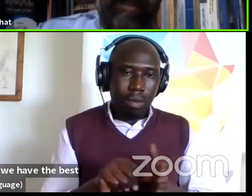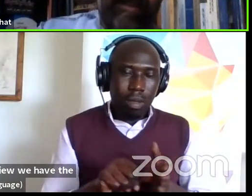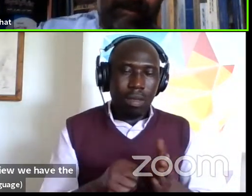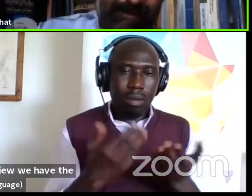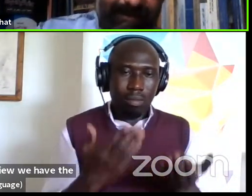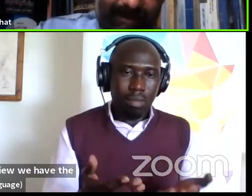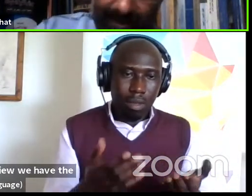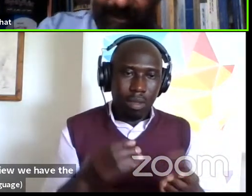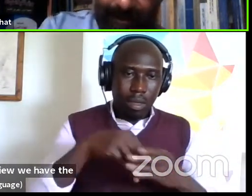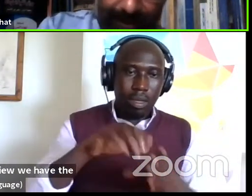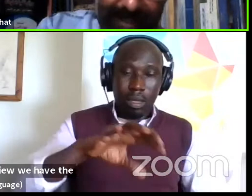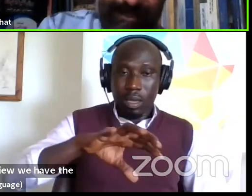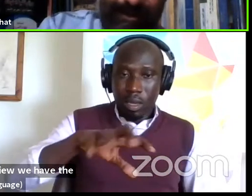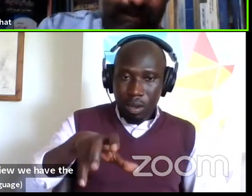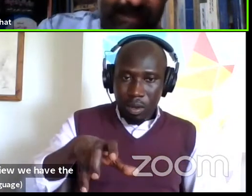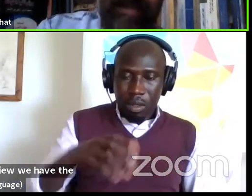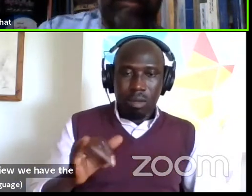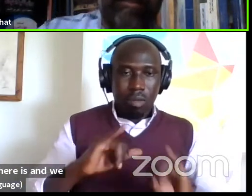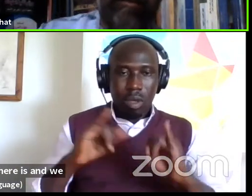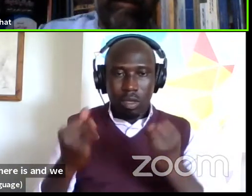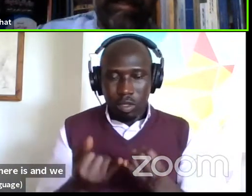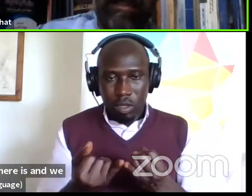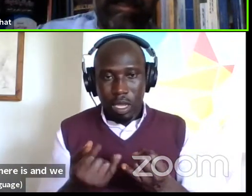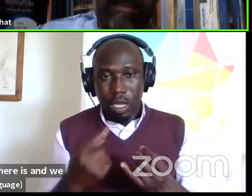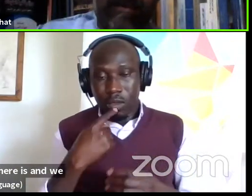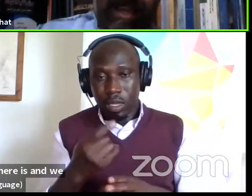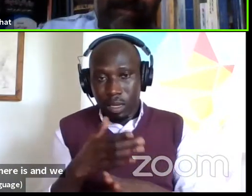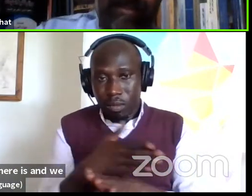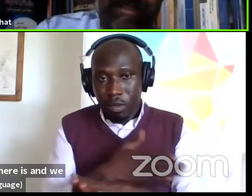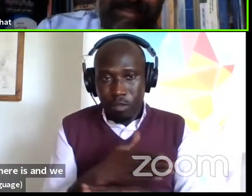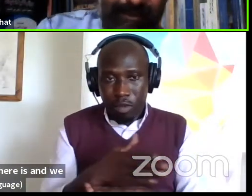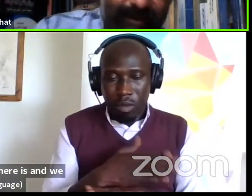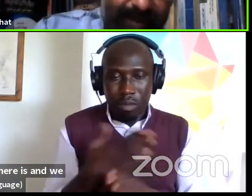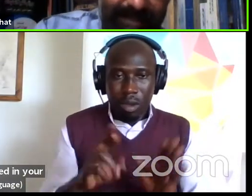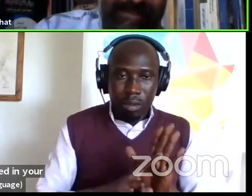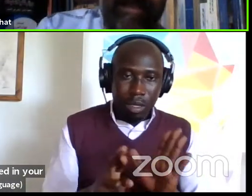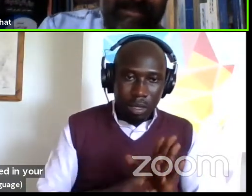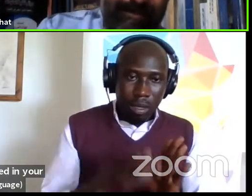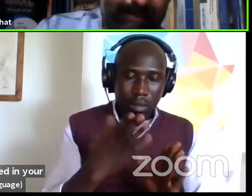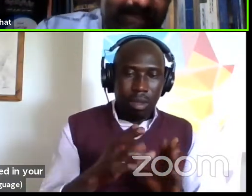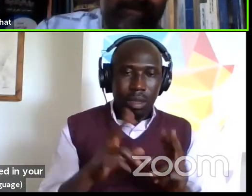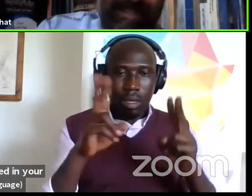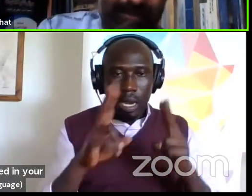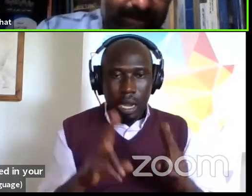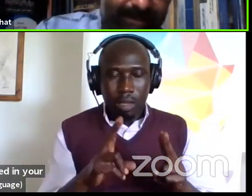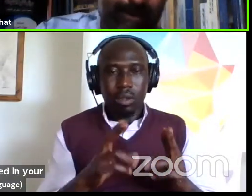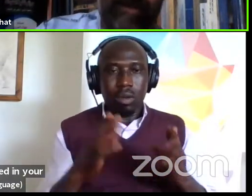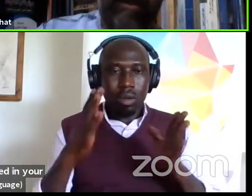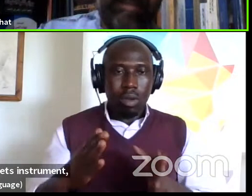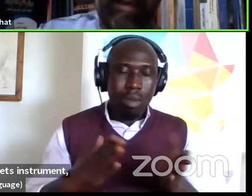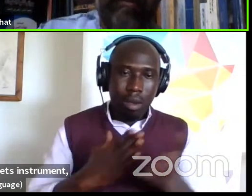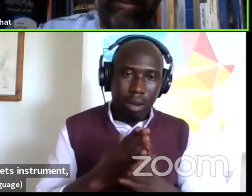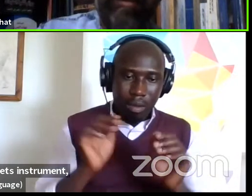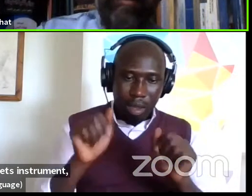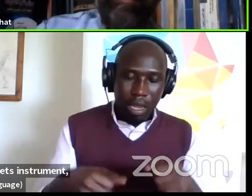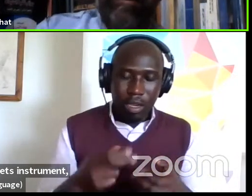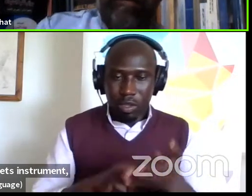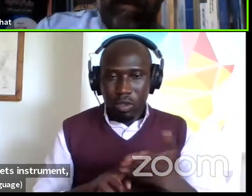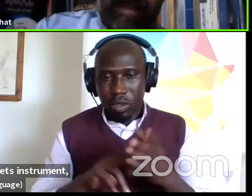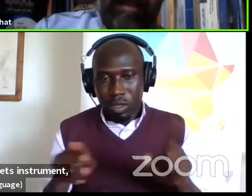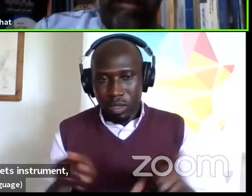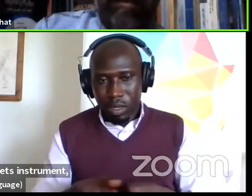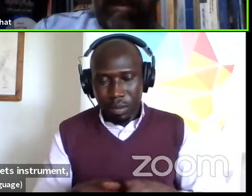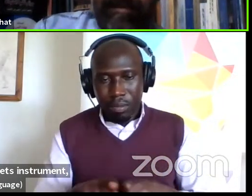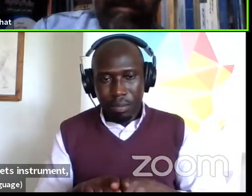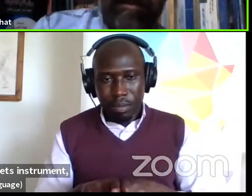have institution, as you mentioned in your presentation. We have international human rights instrument we can use. Also, we have